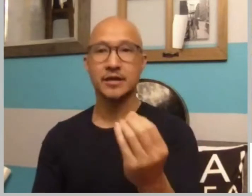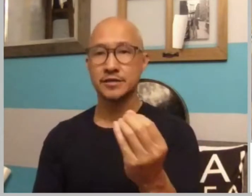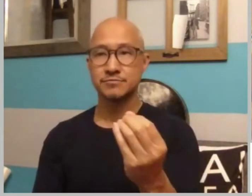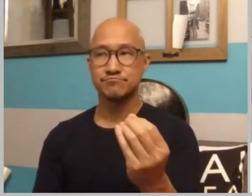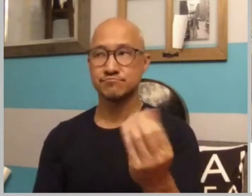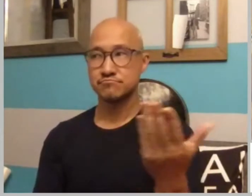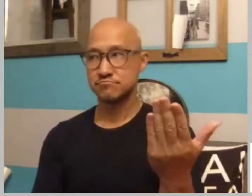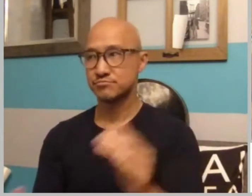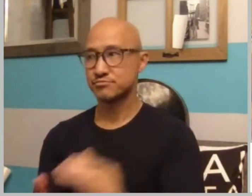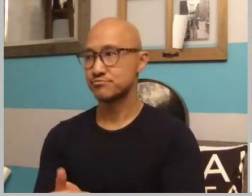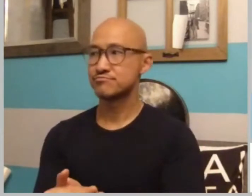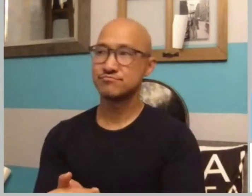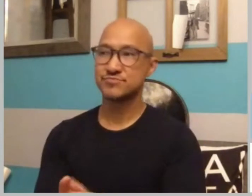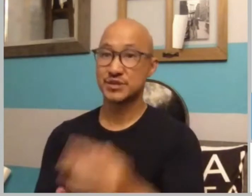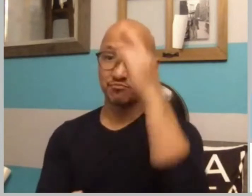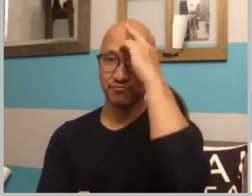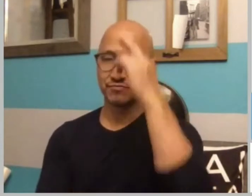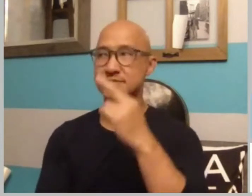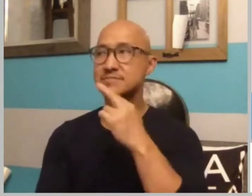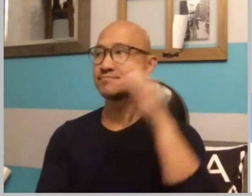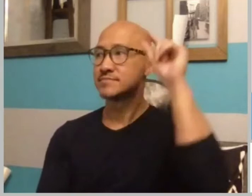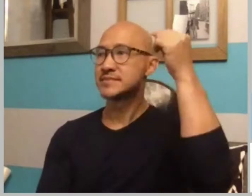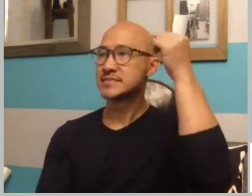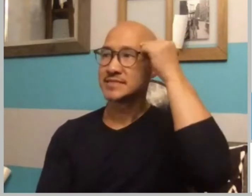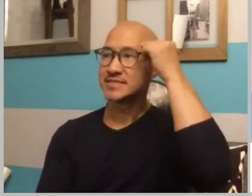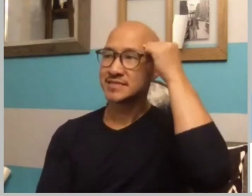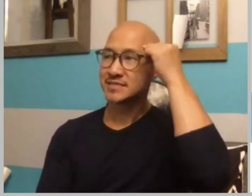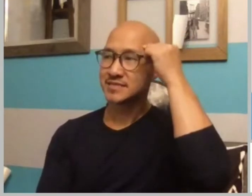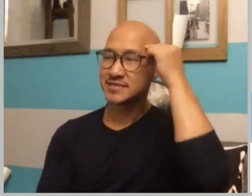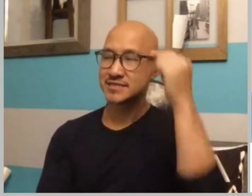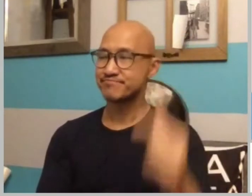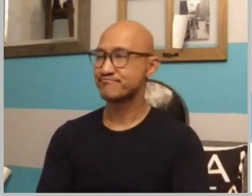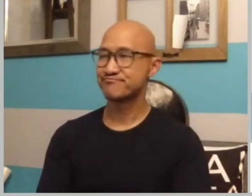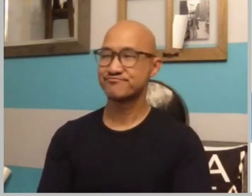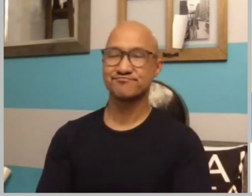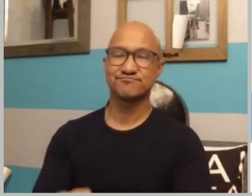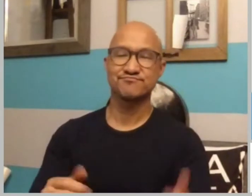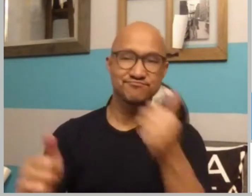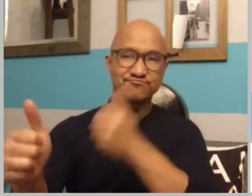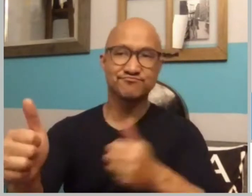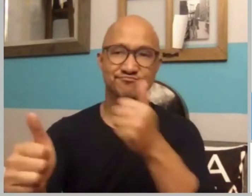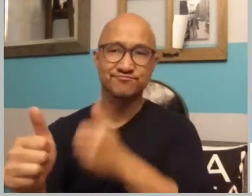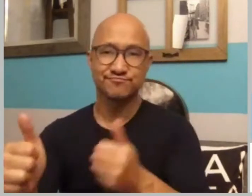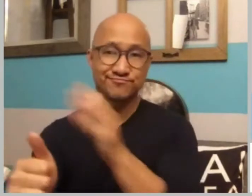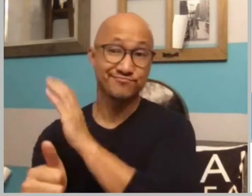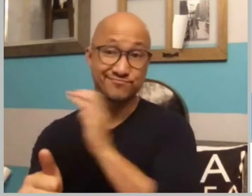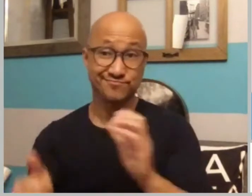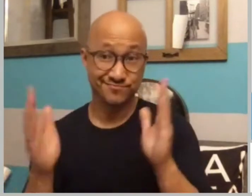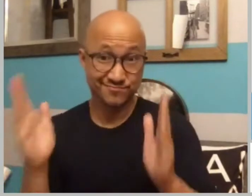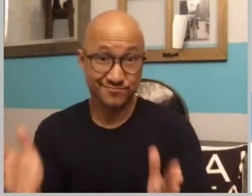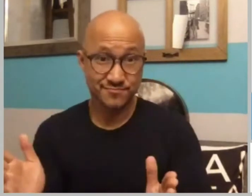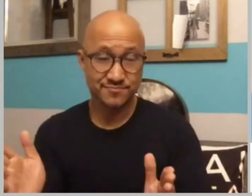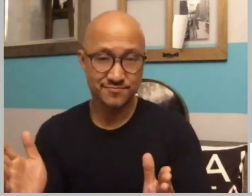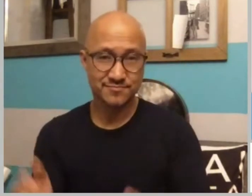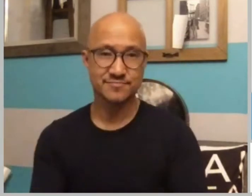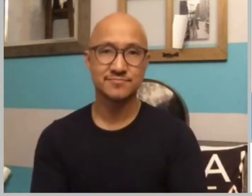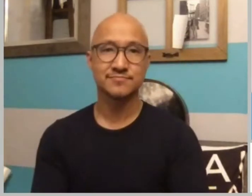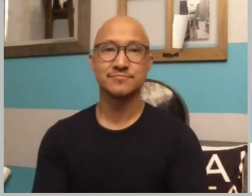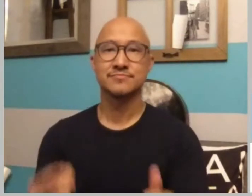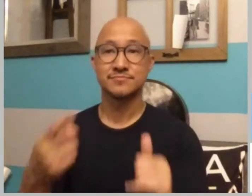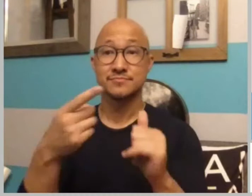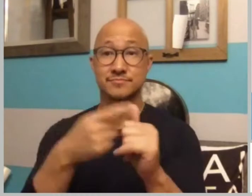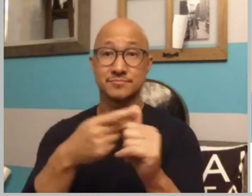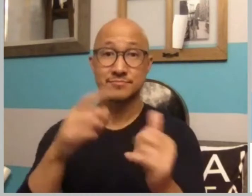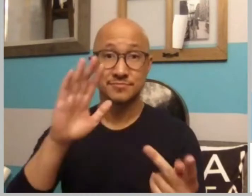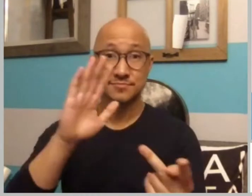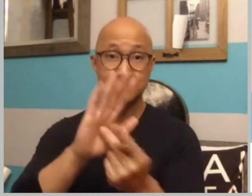so I'm going to go now to 1 Peter chapter 4. So as I mentioned that this letter